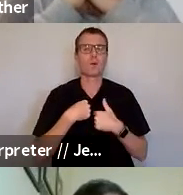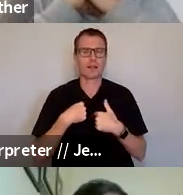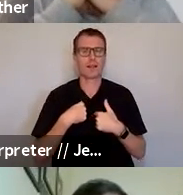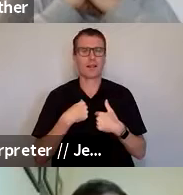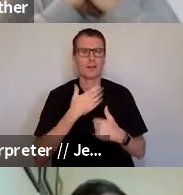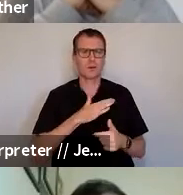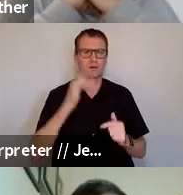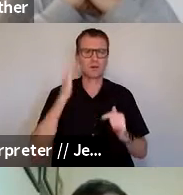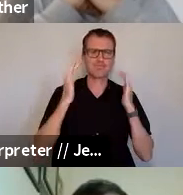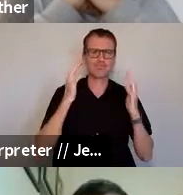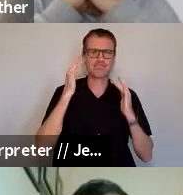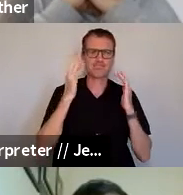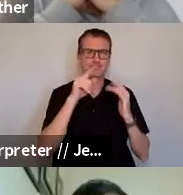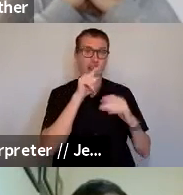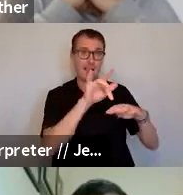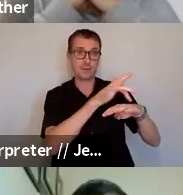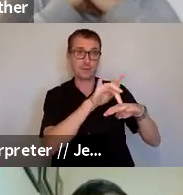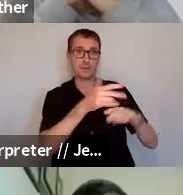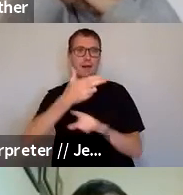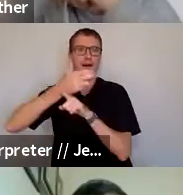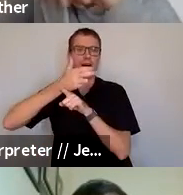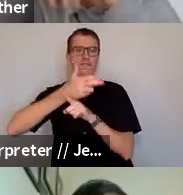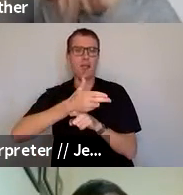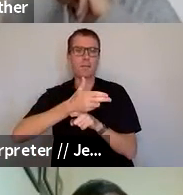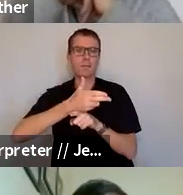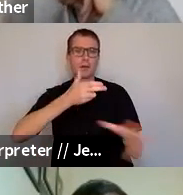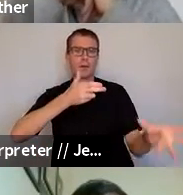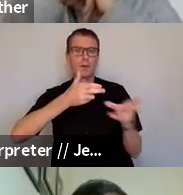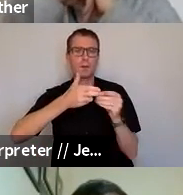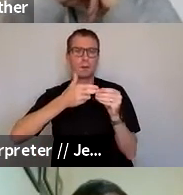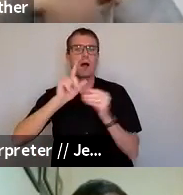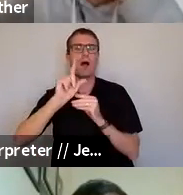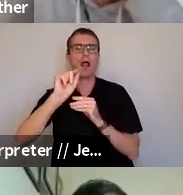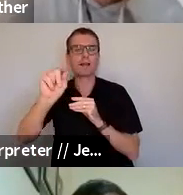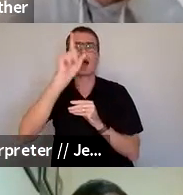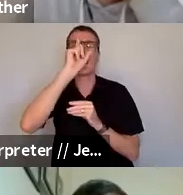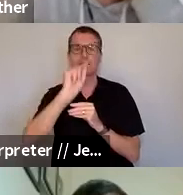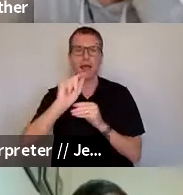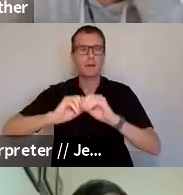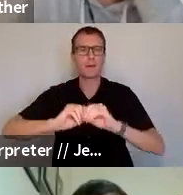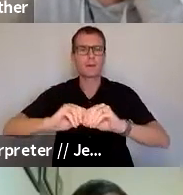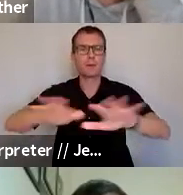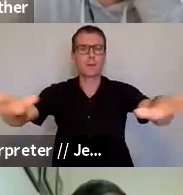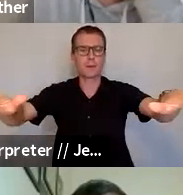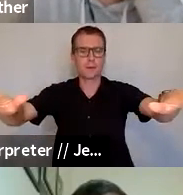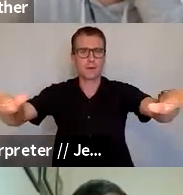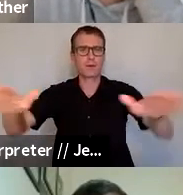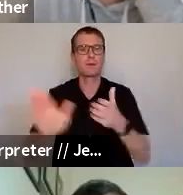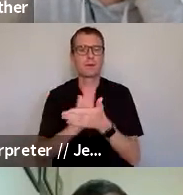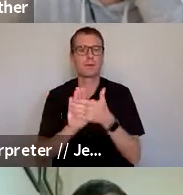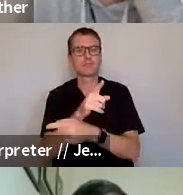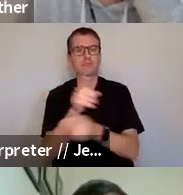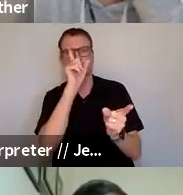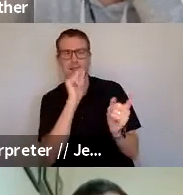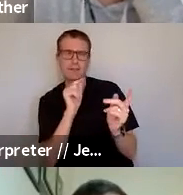to be shown at a later stage for people, whether that be in classrooms for children or whether that had